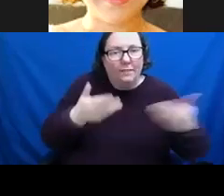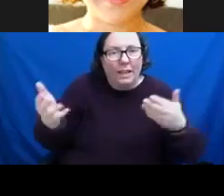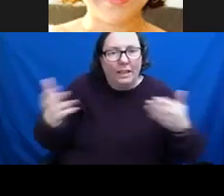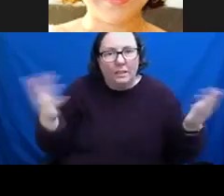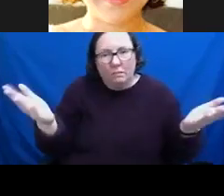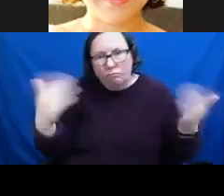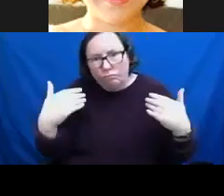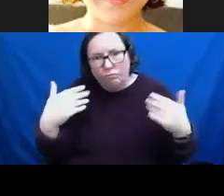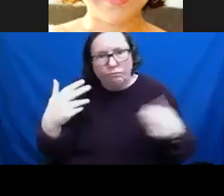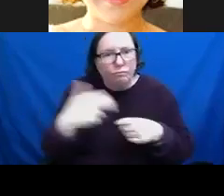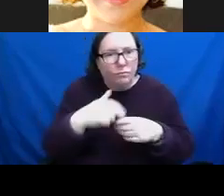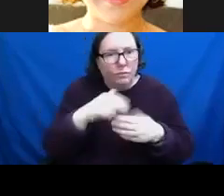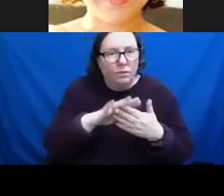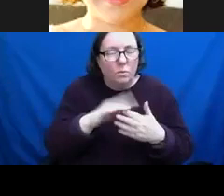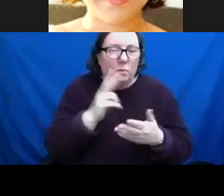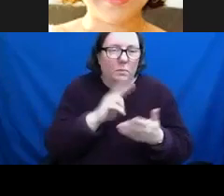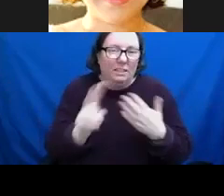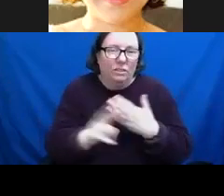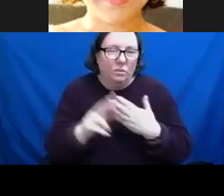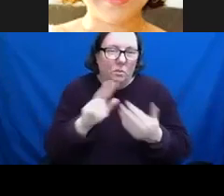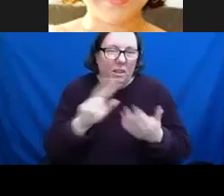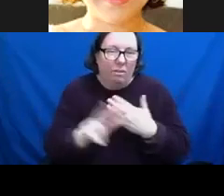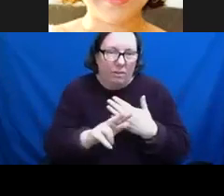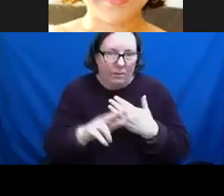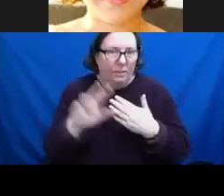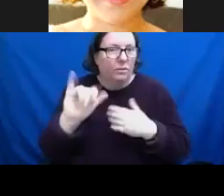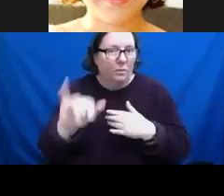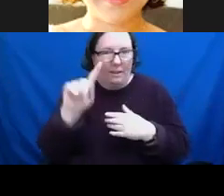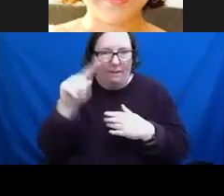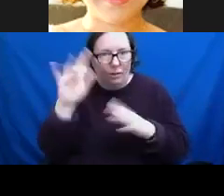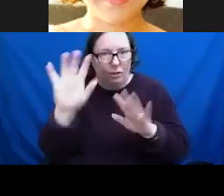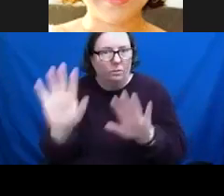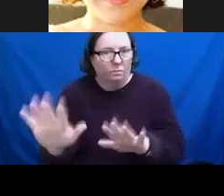window by a few weeks. So that's first and foremost.